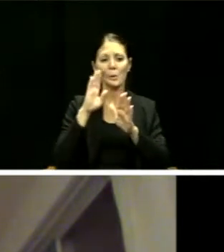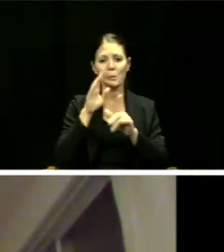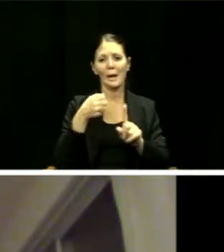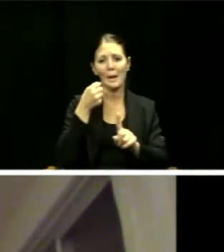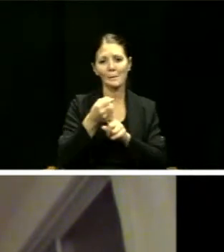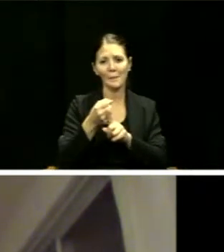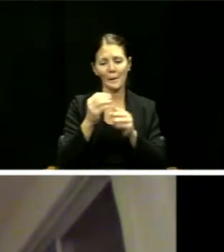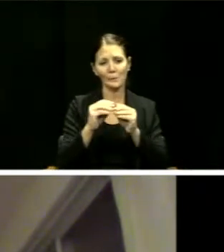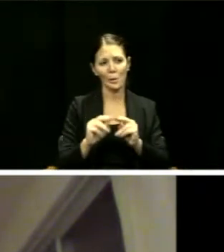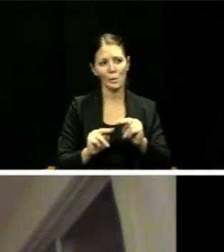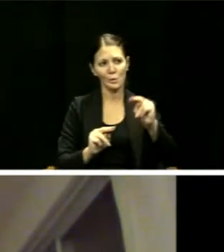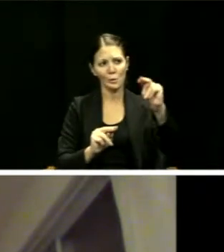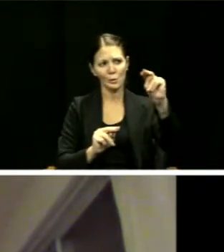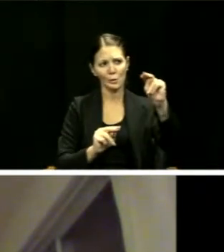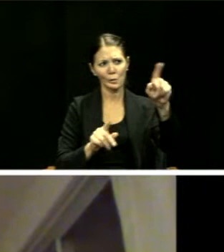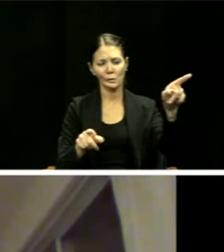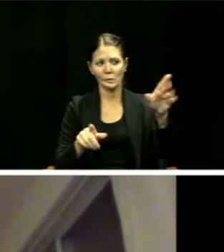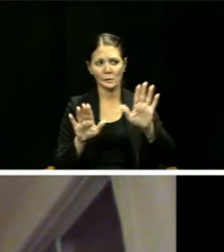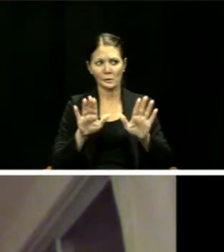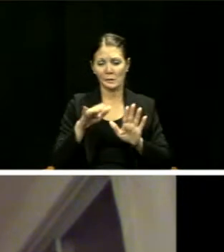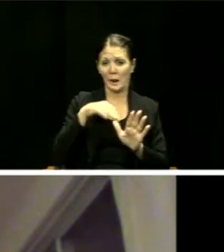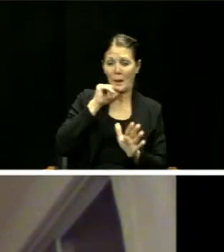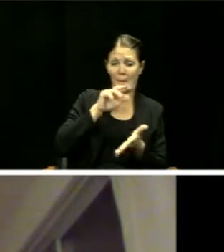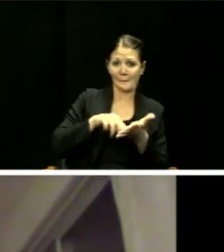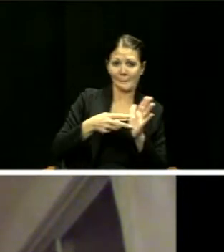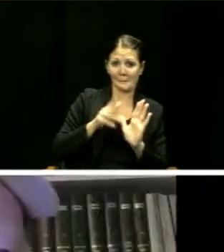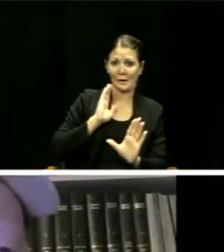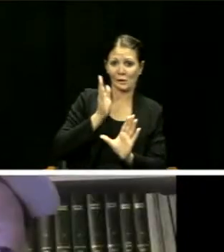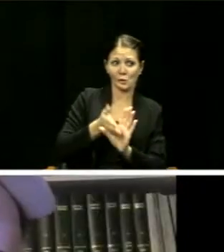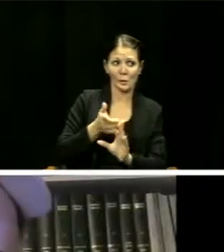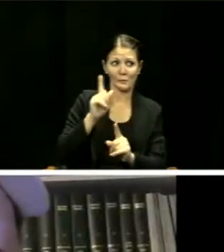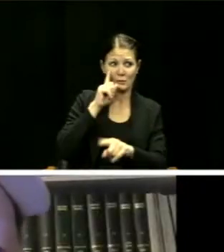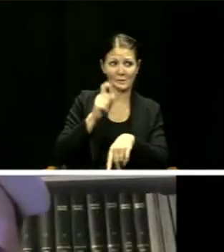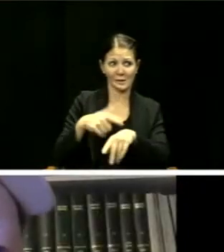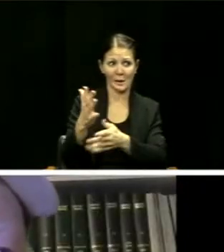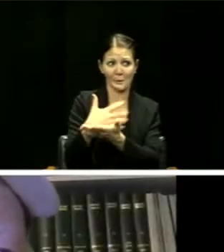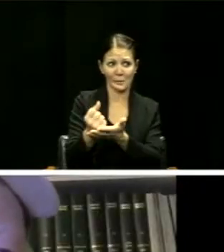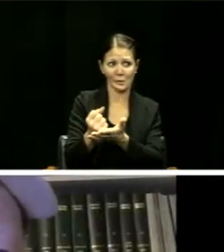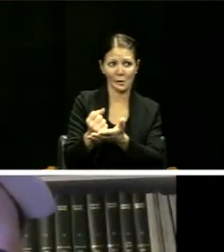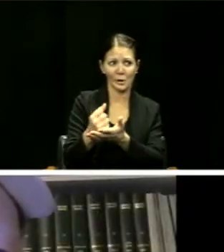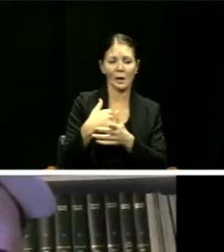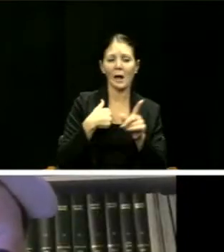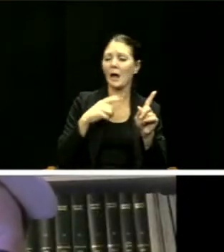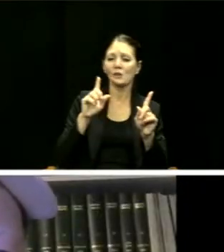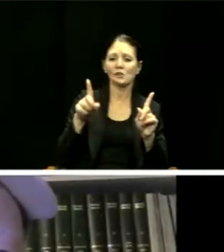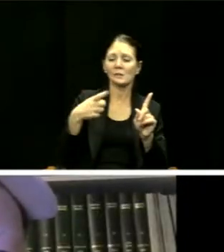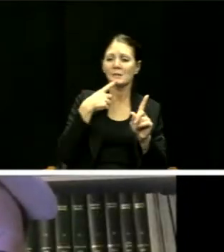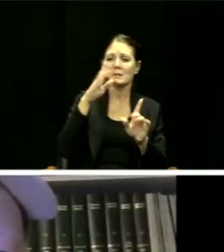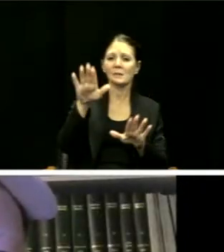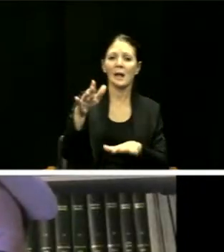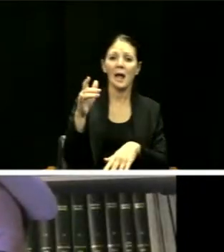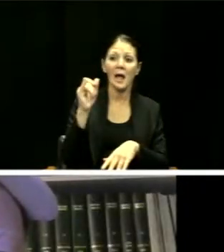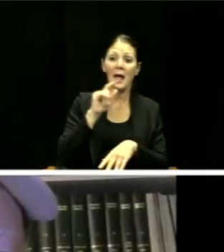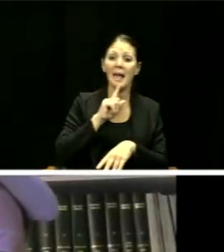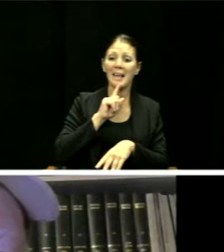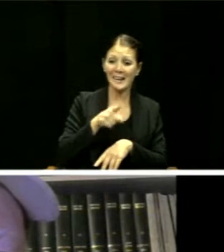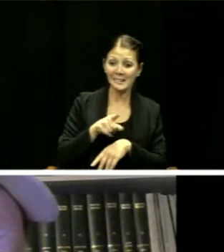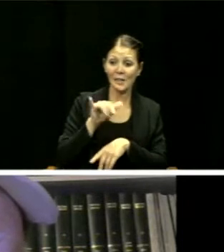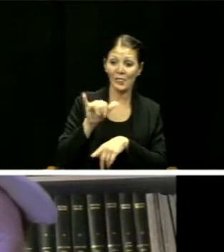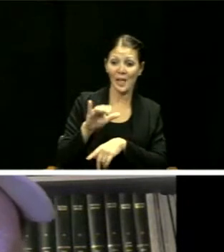Brook discharges. Joe, I don't want to interrupt because in the interest of time, let's just say, is the